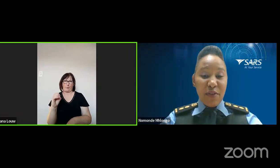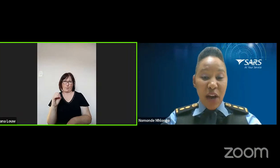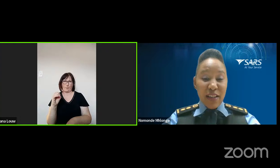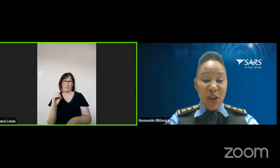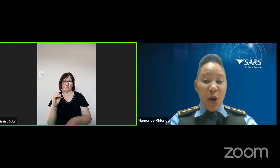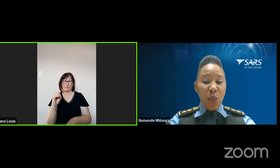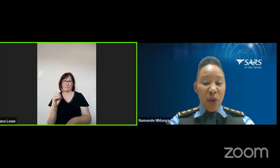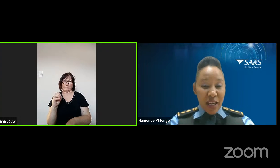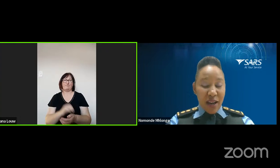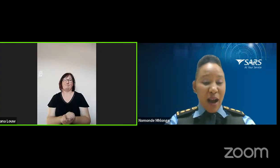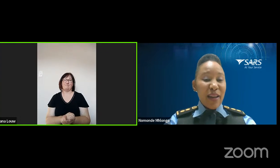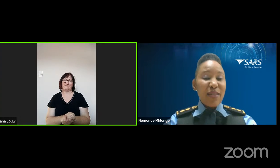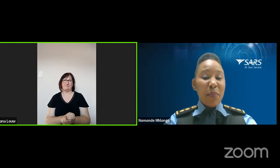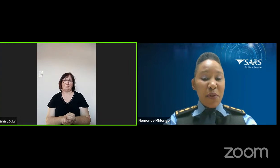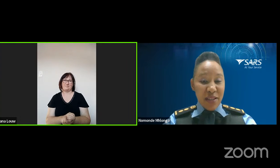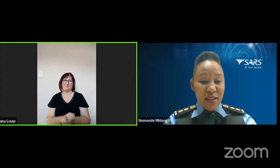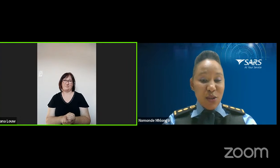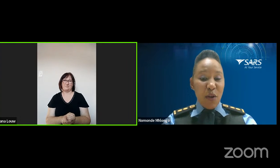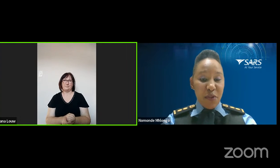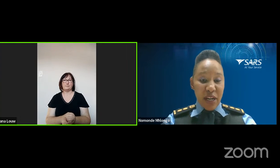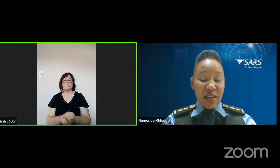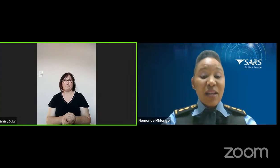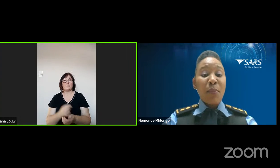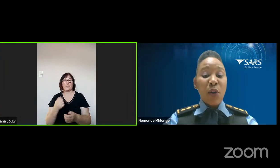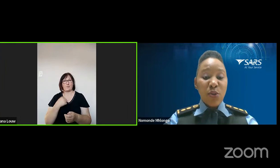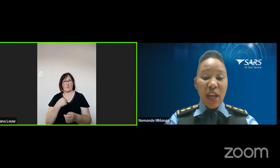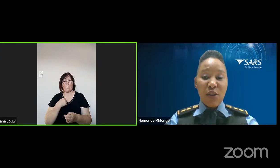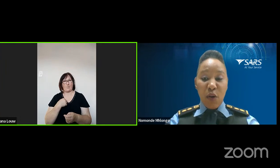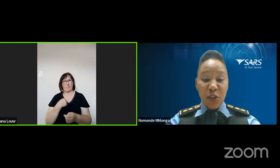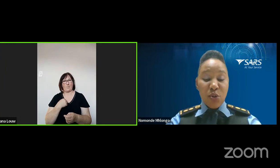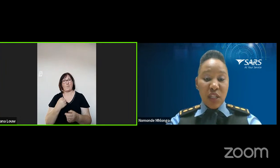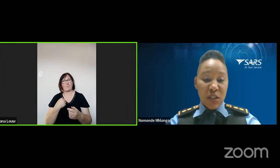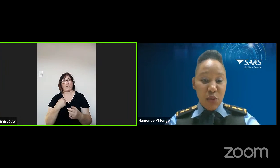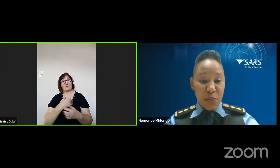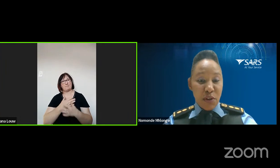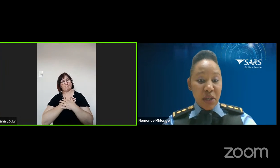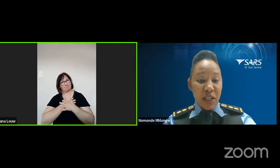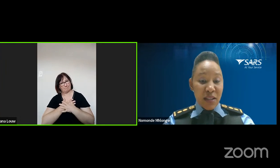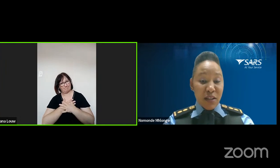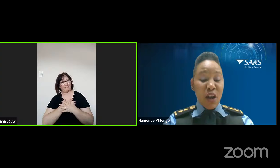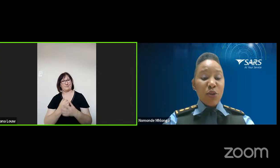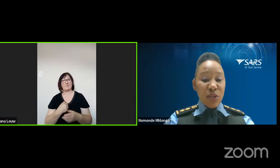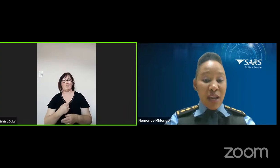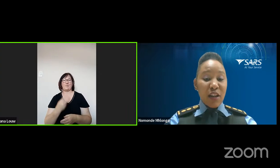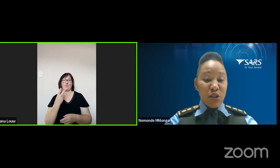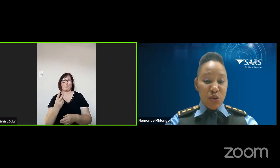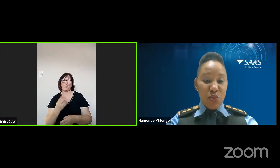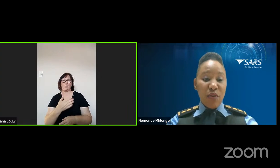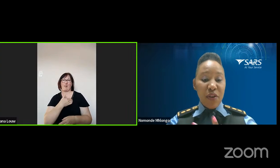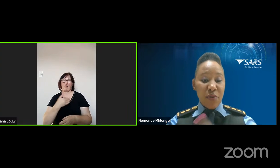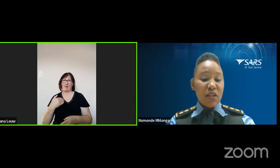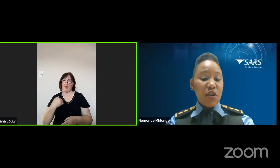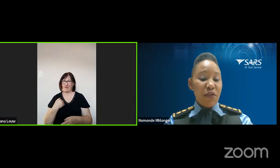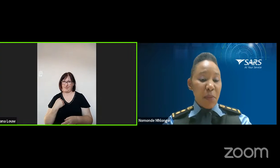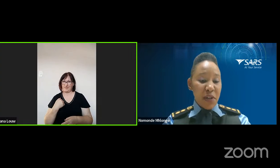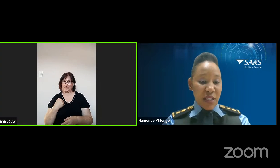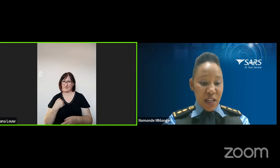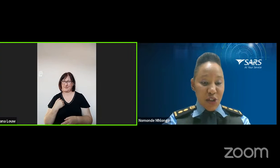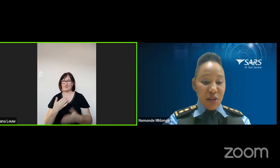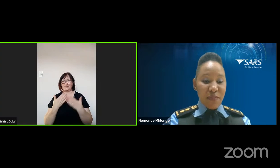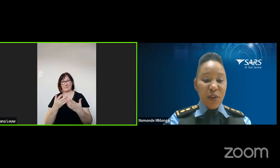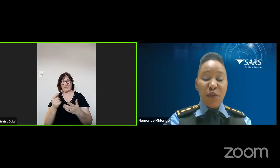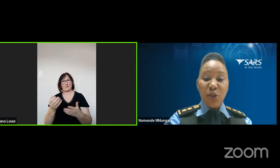as I advised, we are in the presence of greatness. And I'm going to hand over to these two beautiful ladies to take us through the rest of